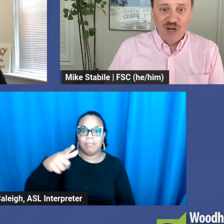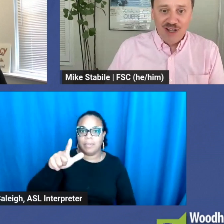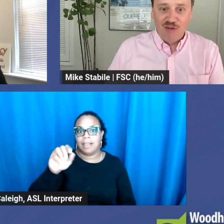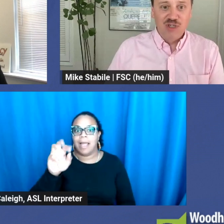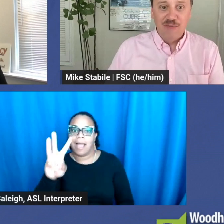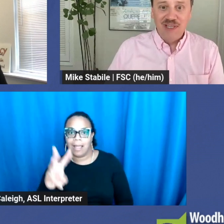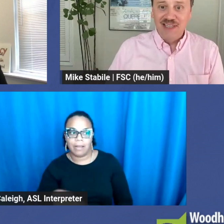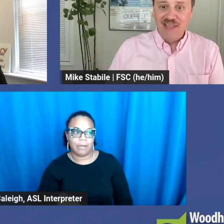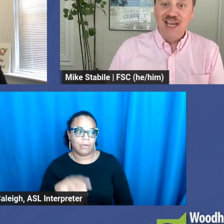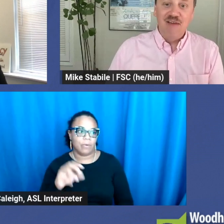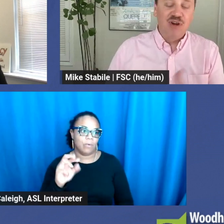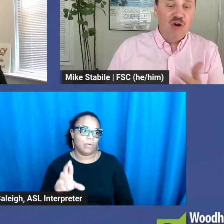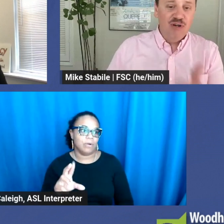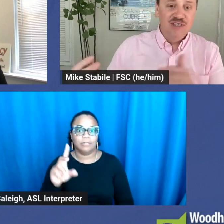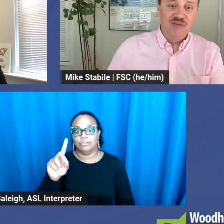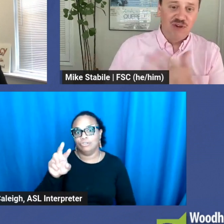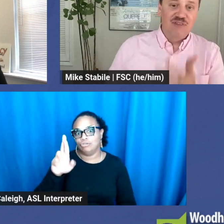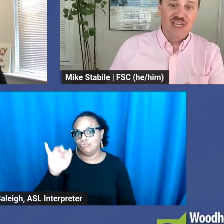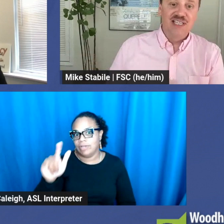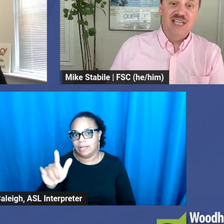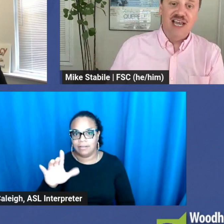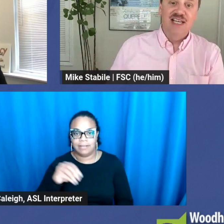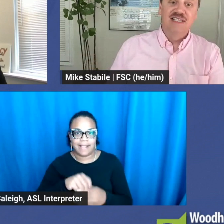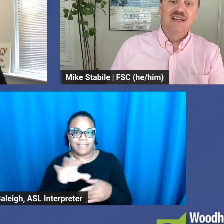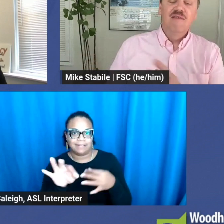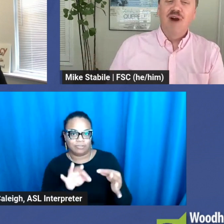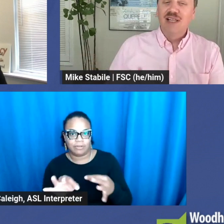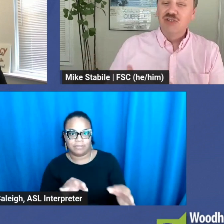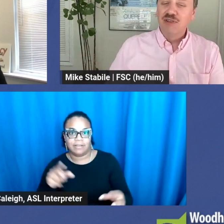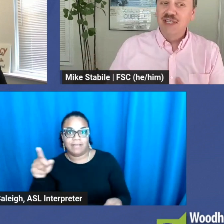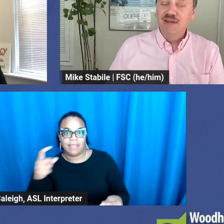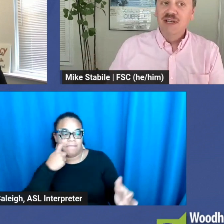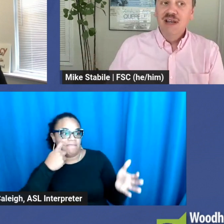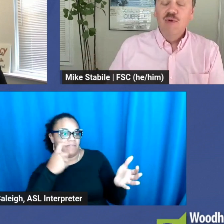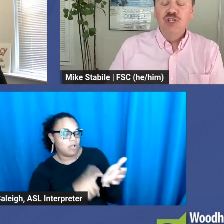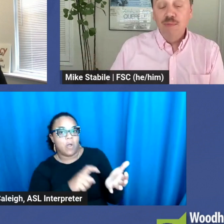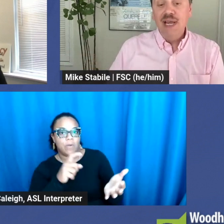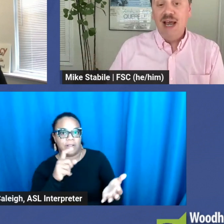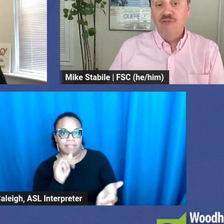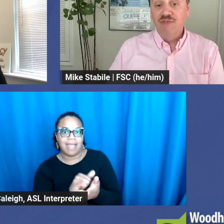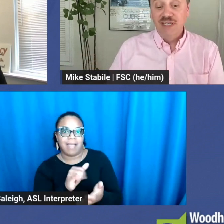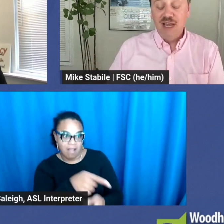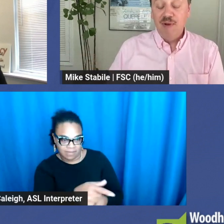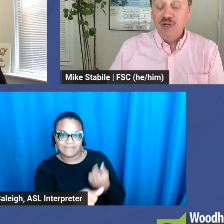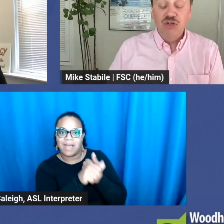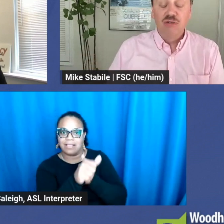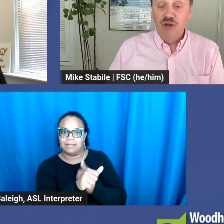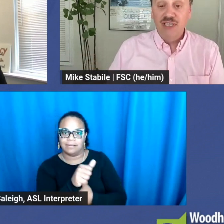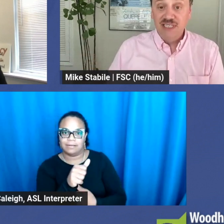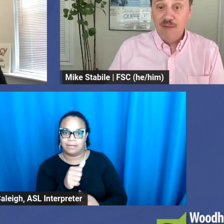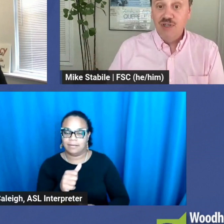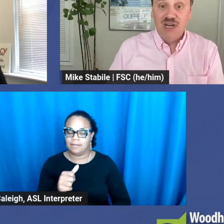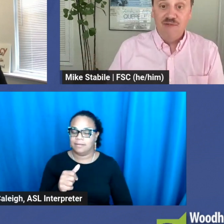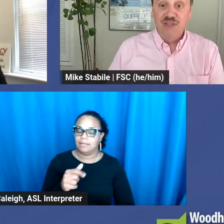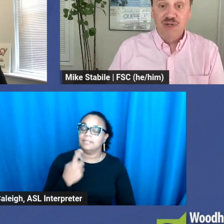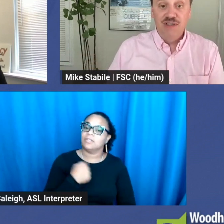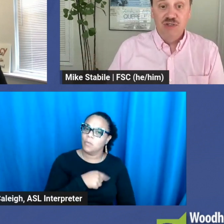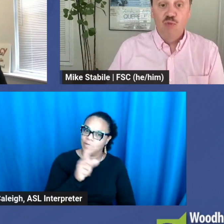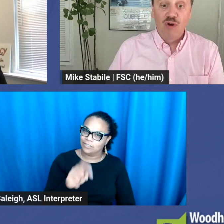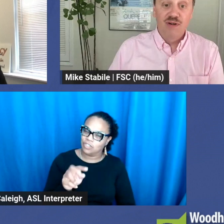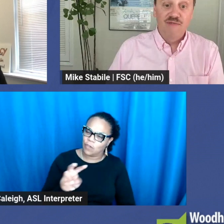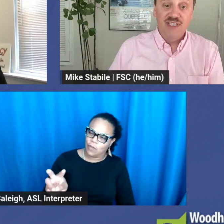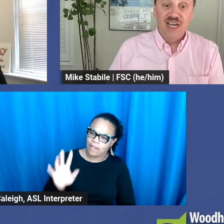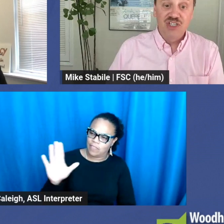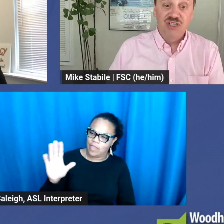or drill or something like that. They have coded different things as violent. So I think that we should be we should look at these numbers, and obviously